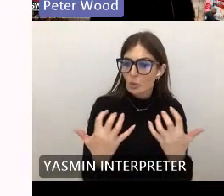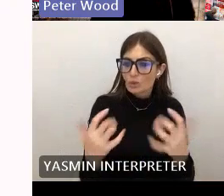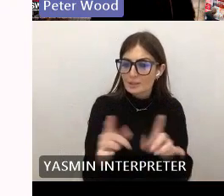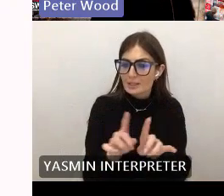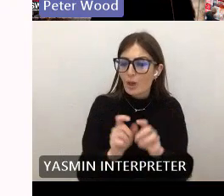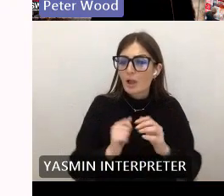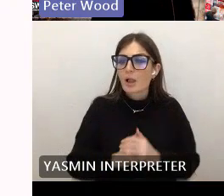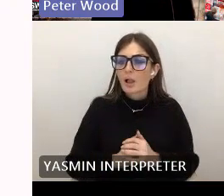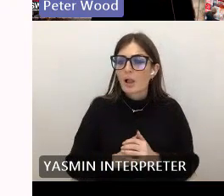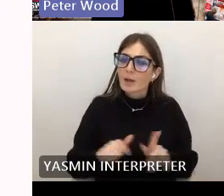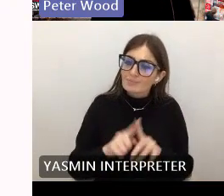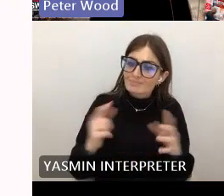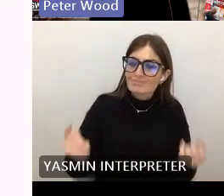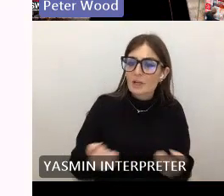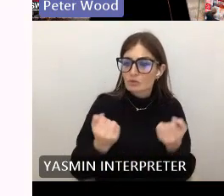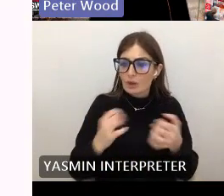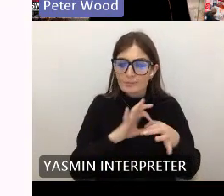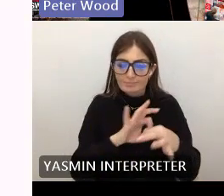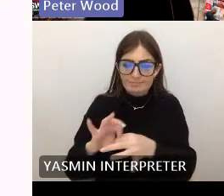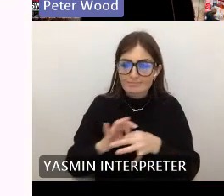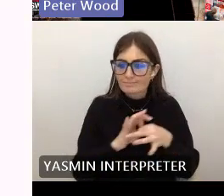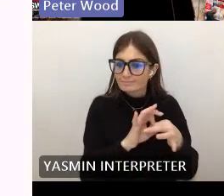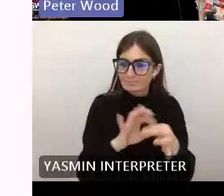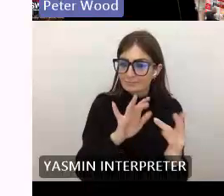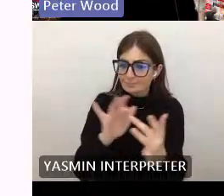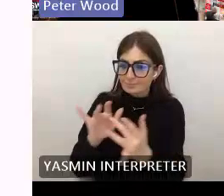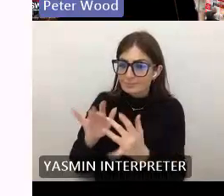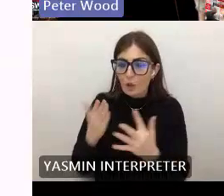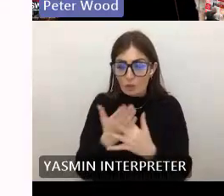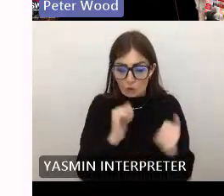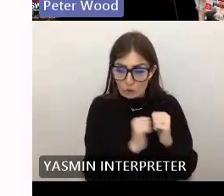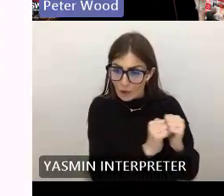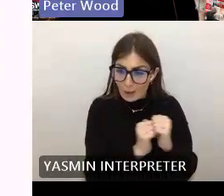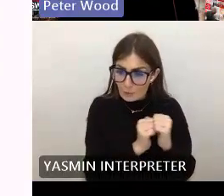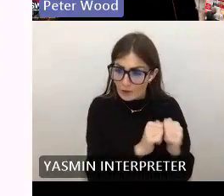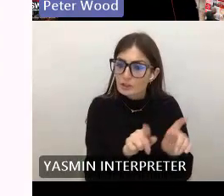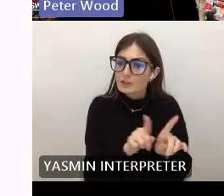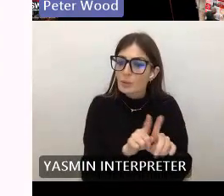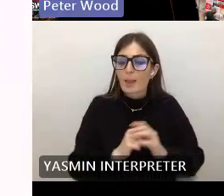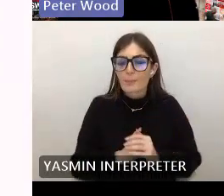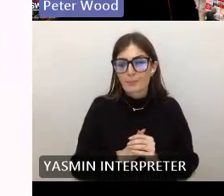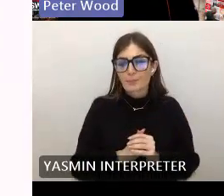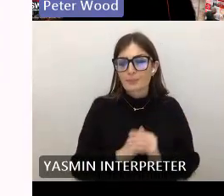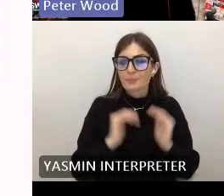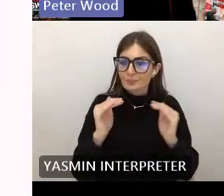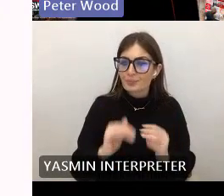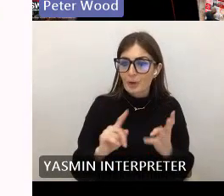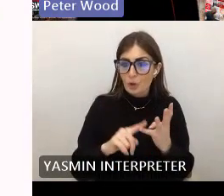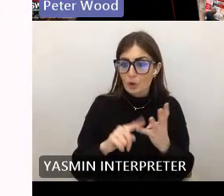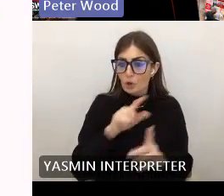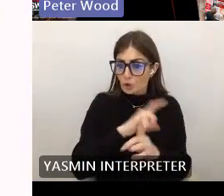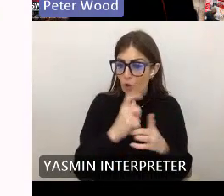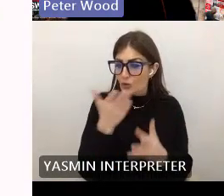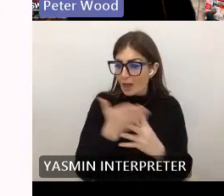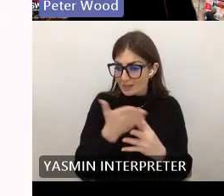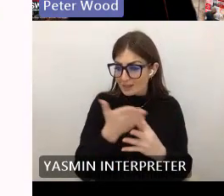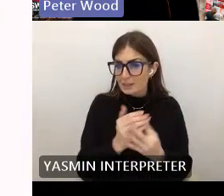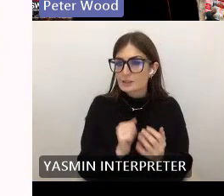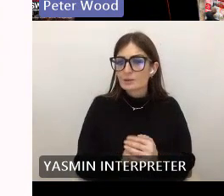and also to strengthen the creative ecosystem through collaboration and partnerships. Cultural access.